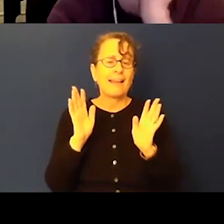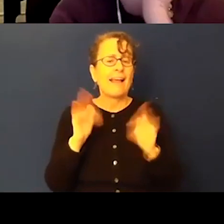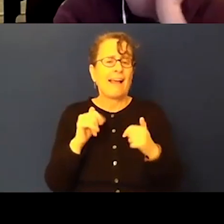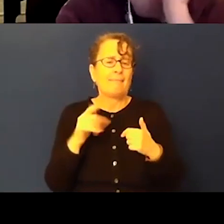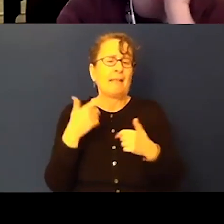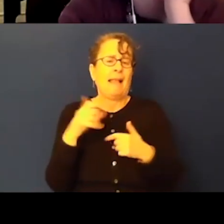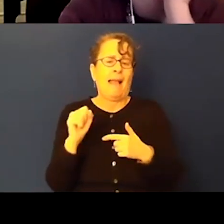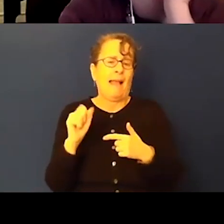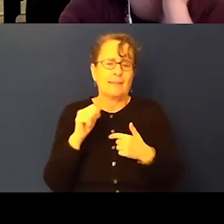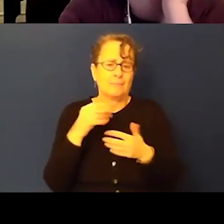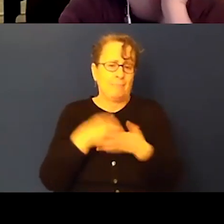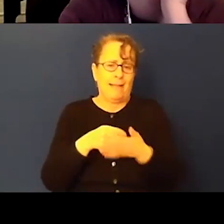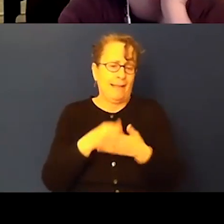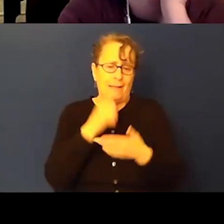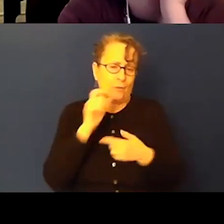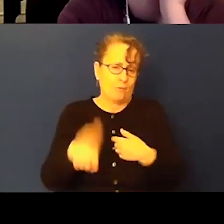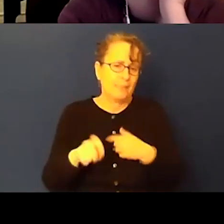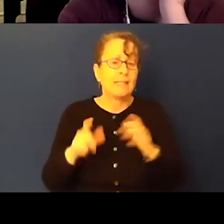Tim, you have a comment.